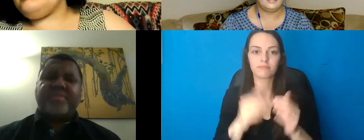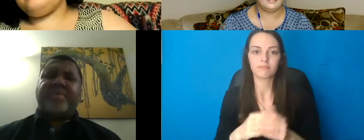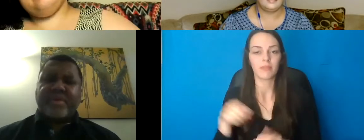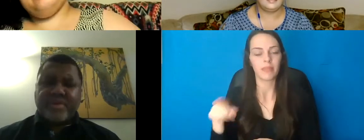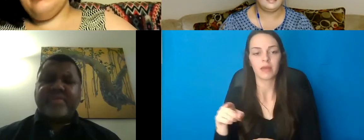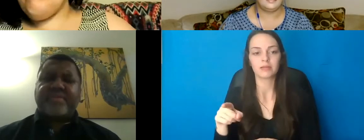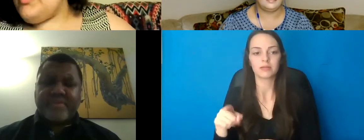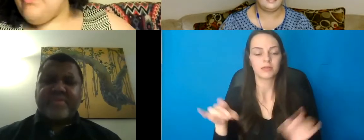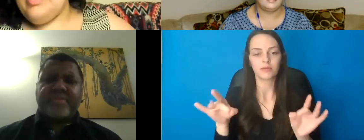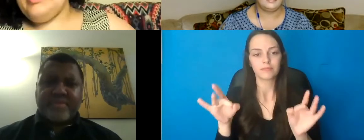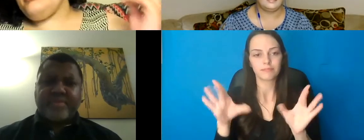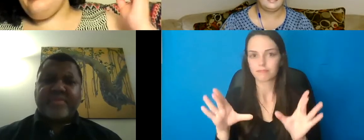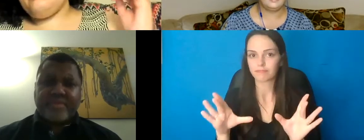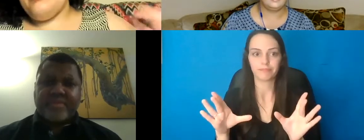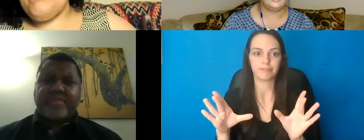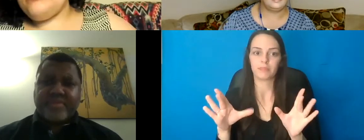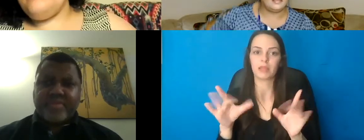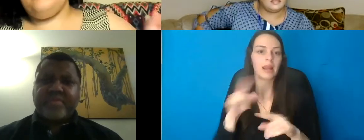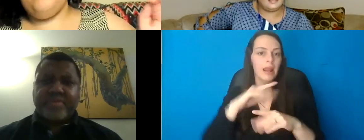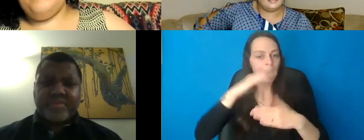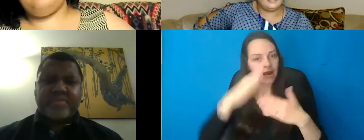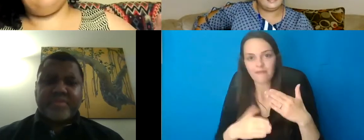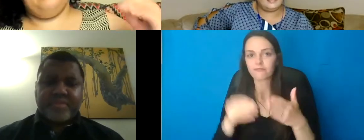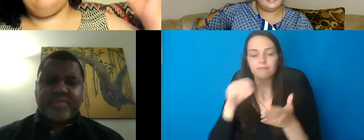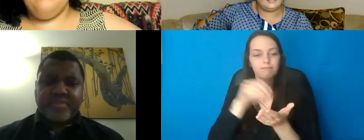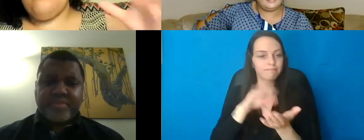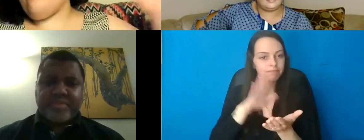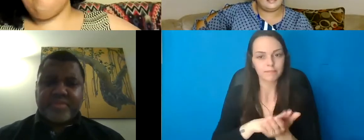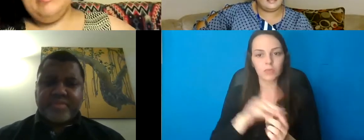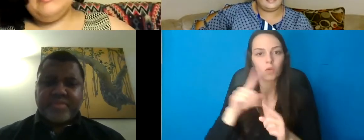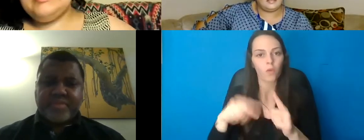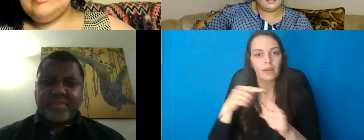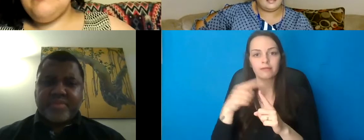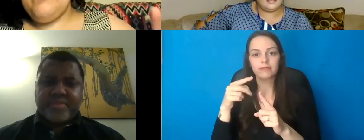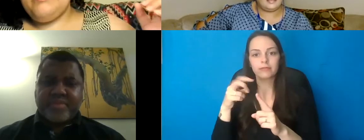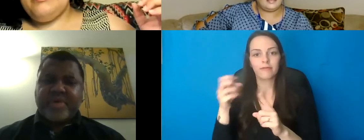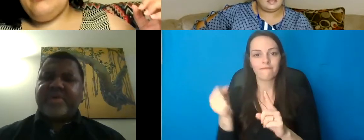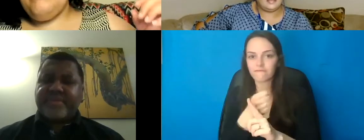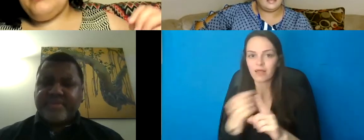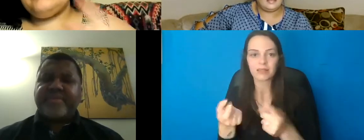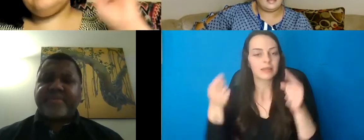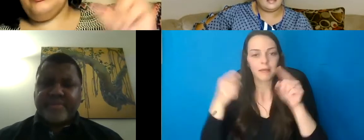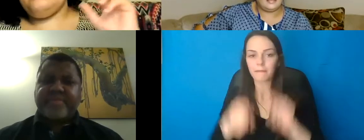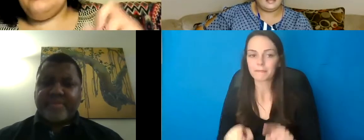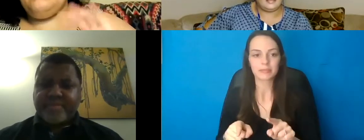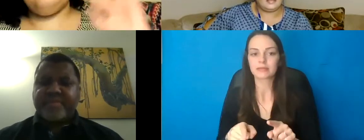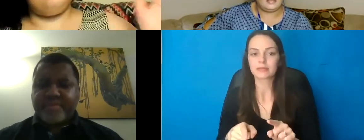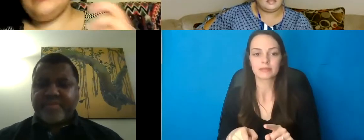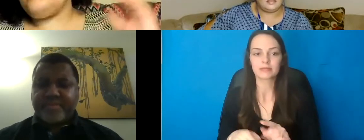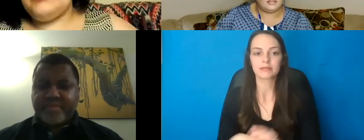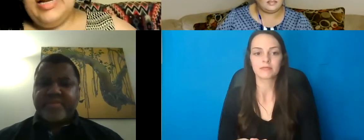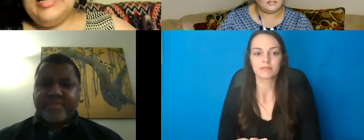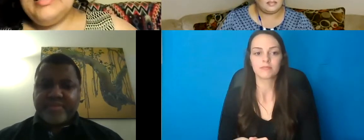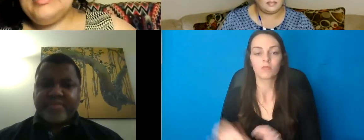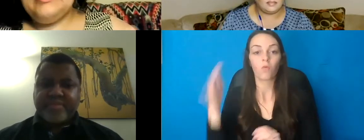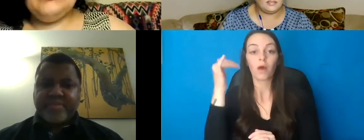that is never reported and never included when we look at healthcare and violence, because it's not in a